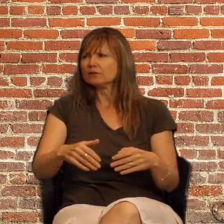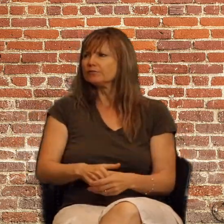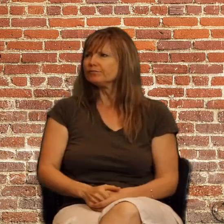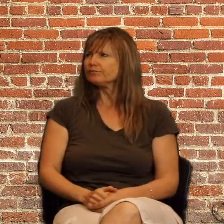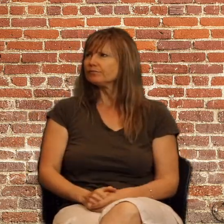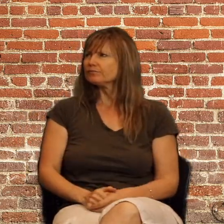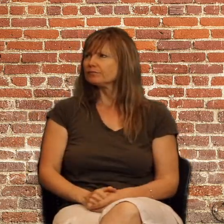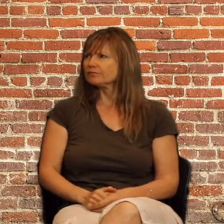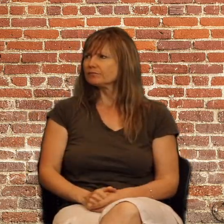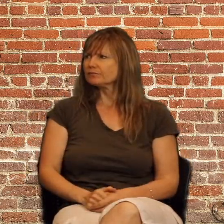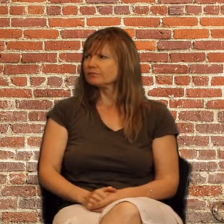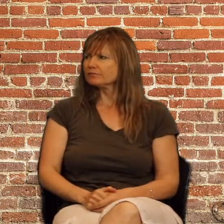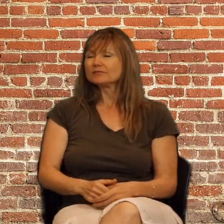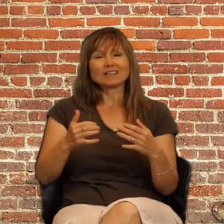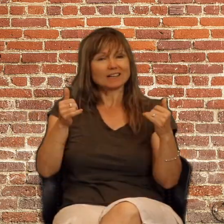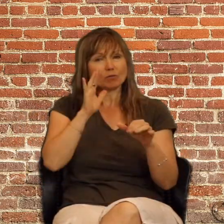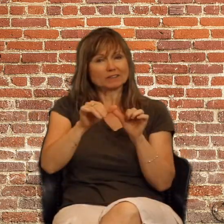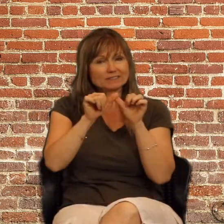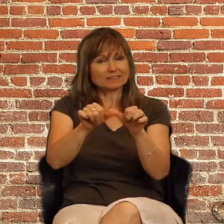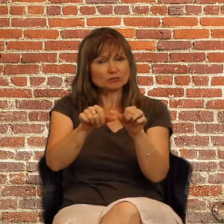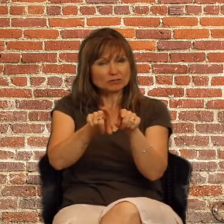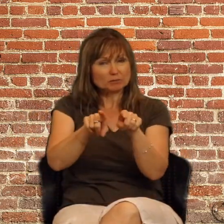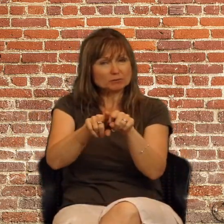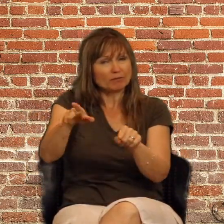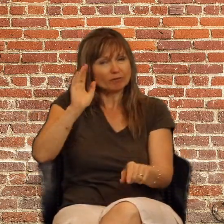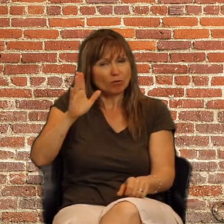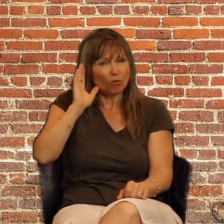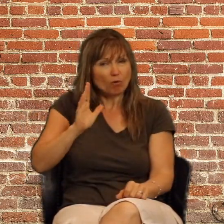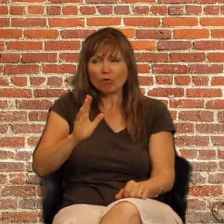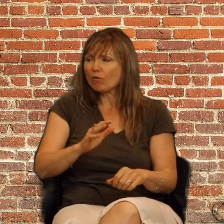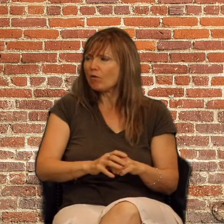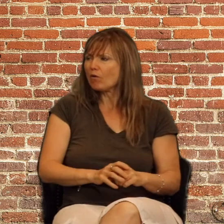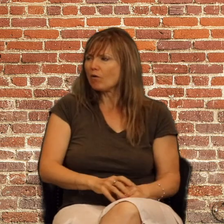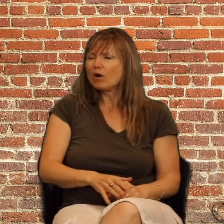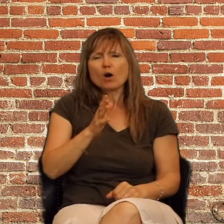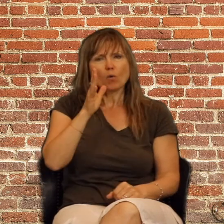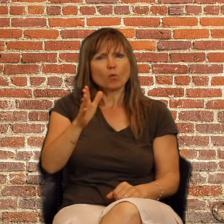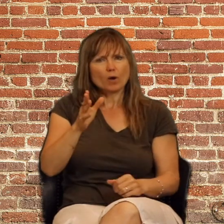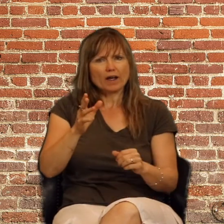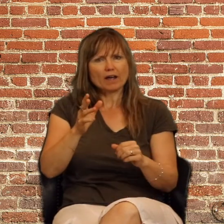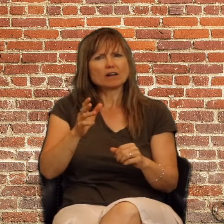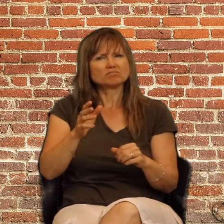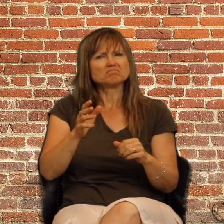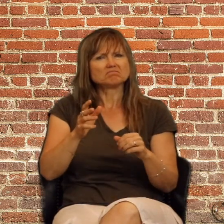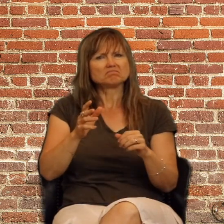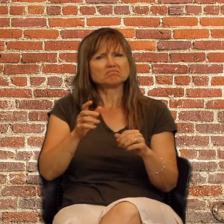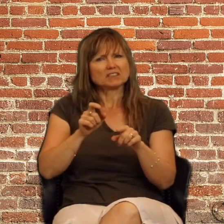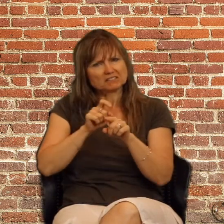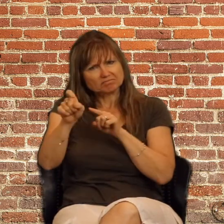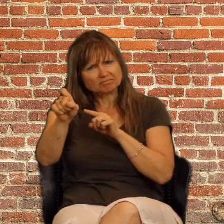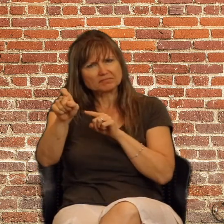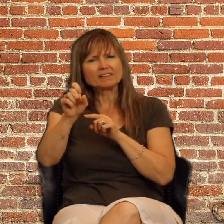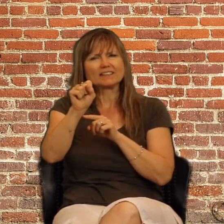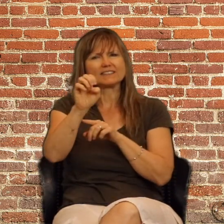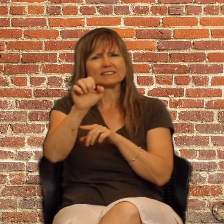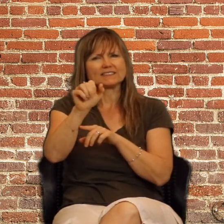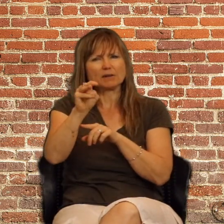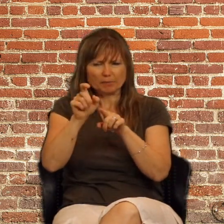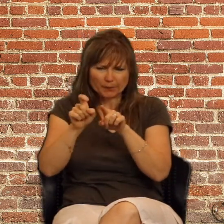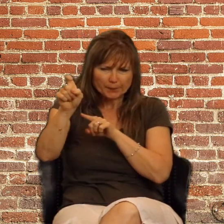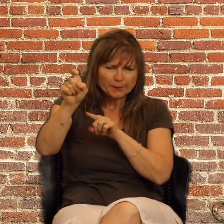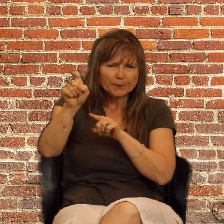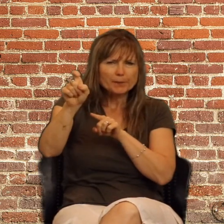continue the way we had learned. We're just gonna do our seam around the edge, and then we're going